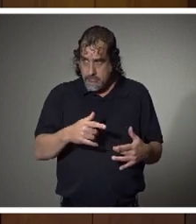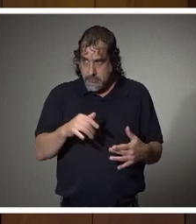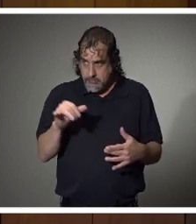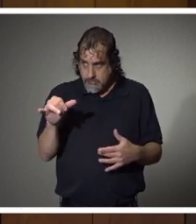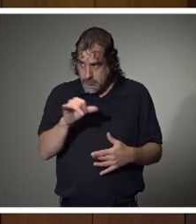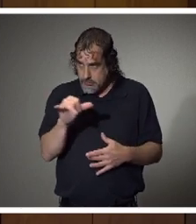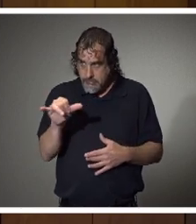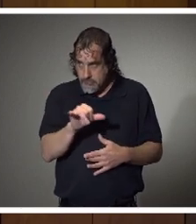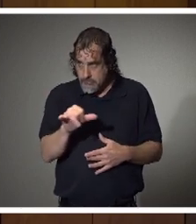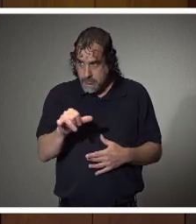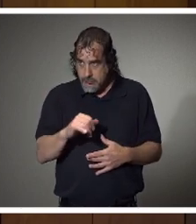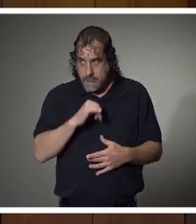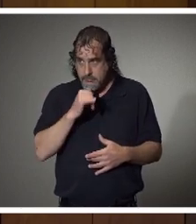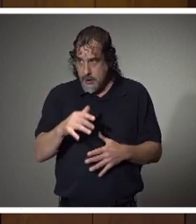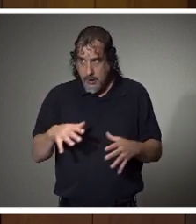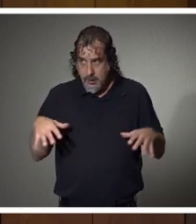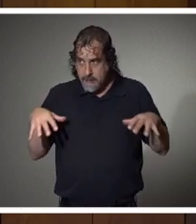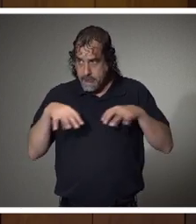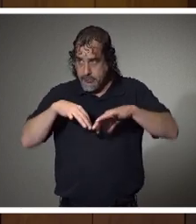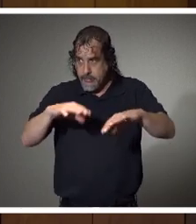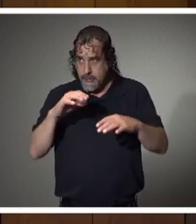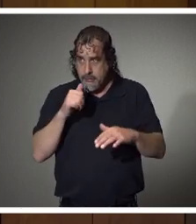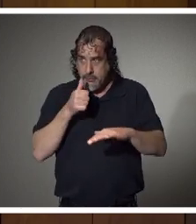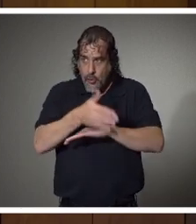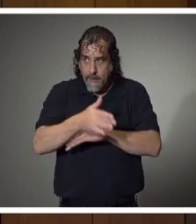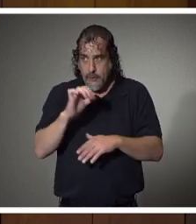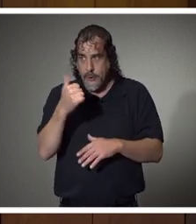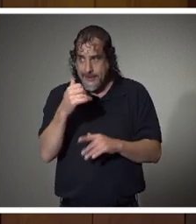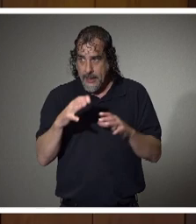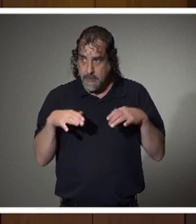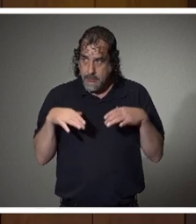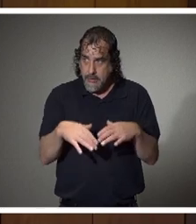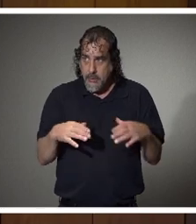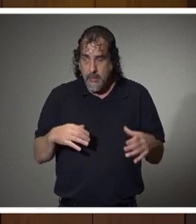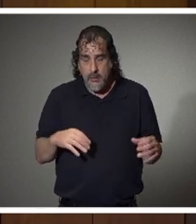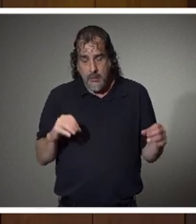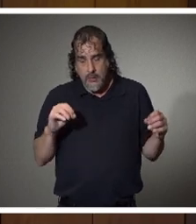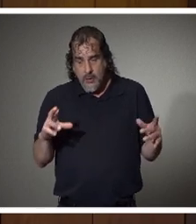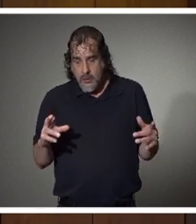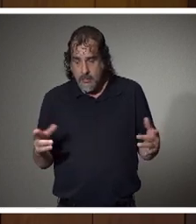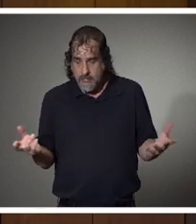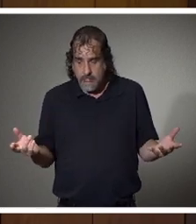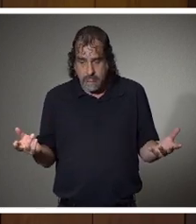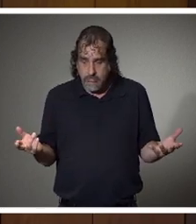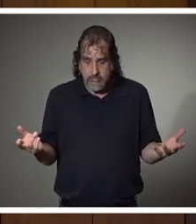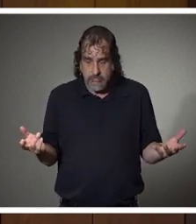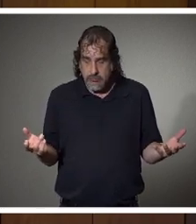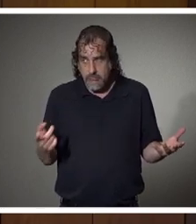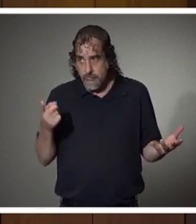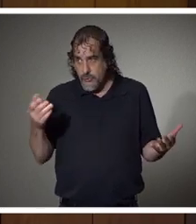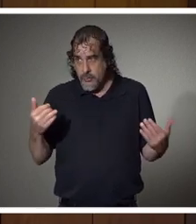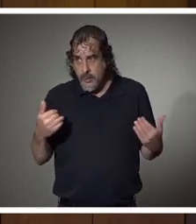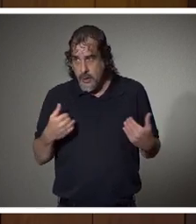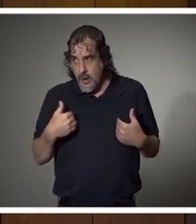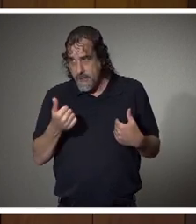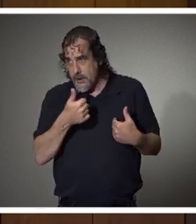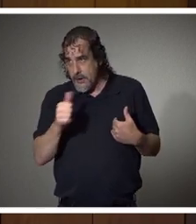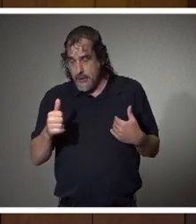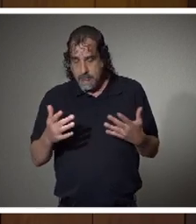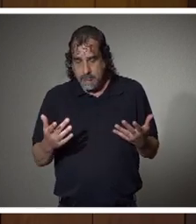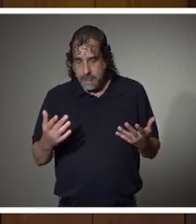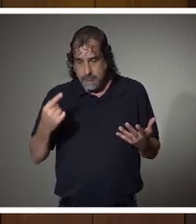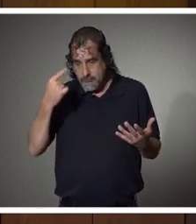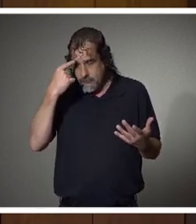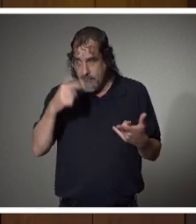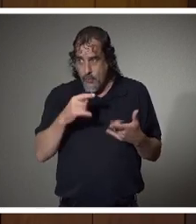considered under the non-gathering of 10 or more? Or are there going to be any, is there any consideration for